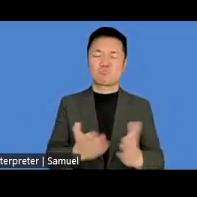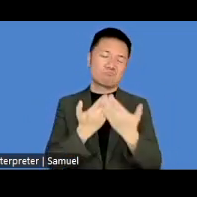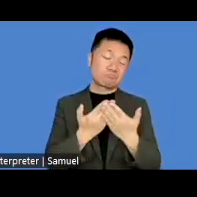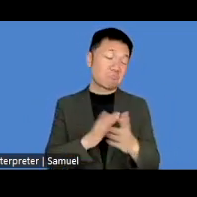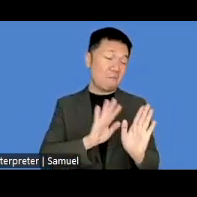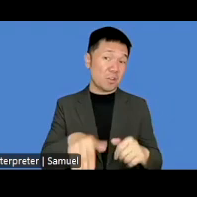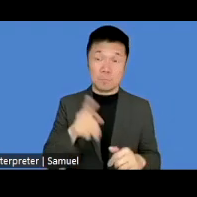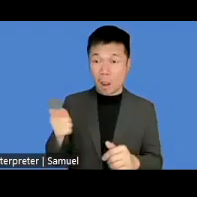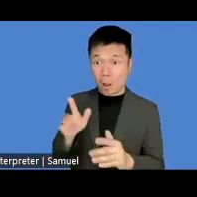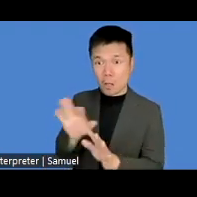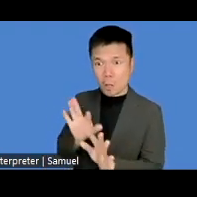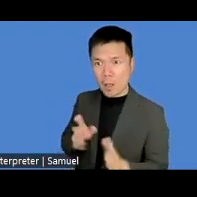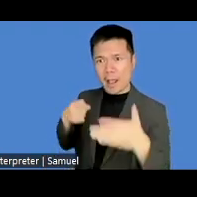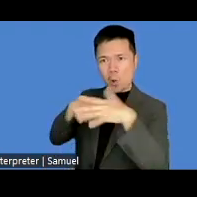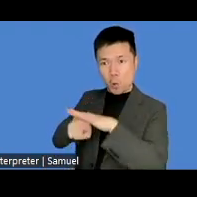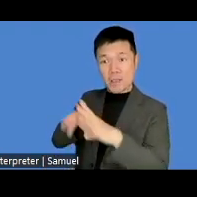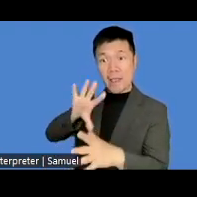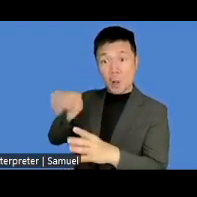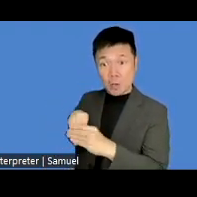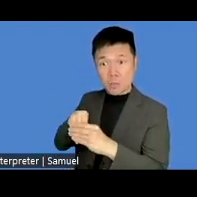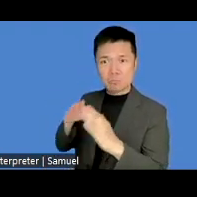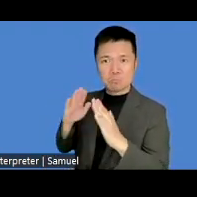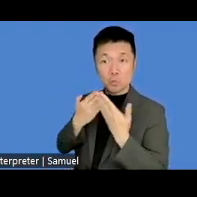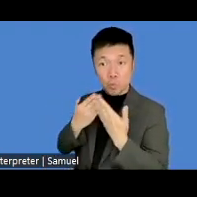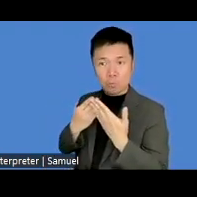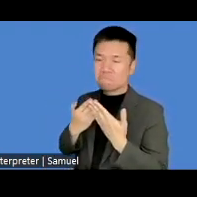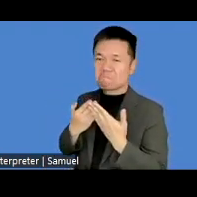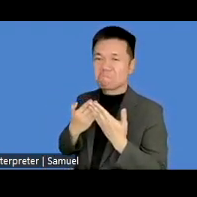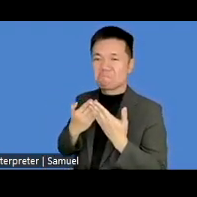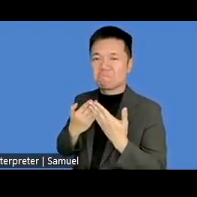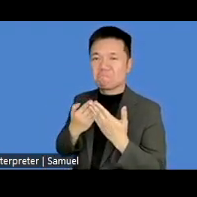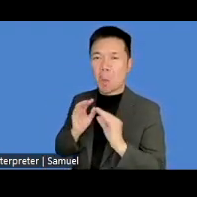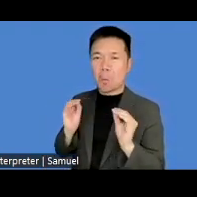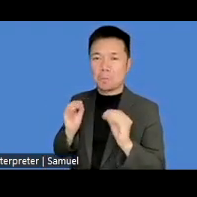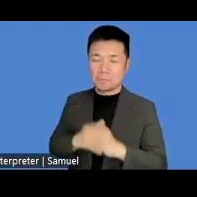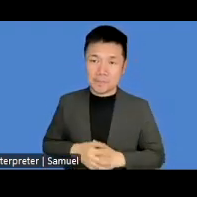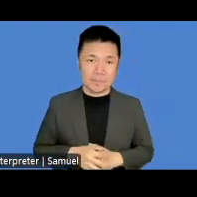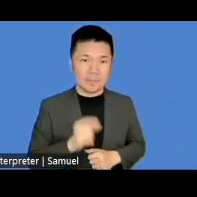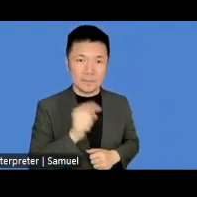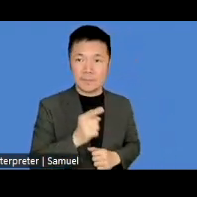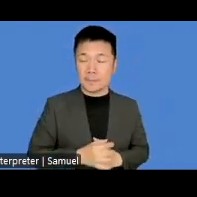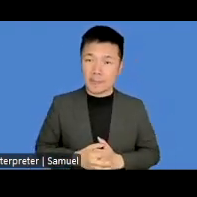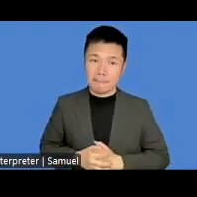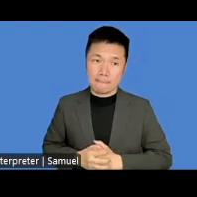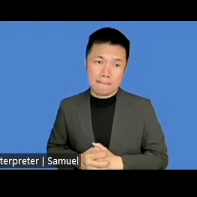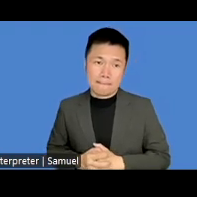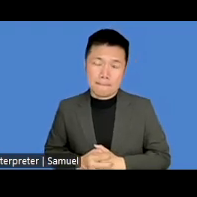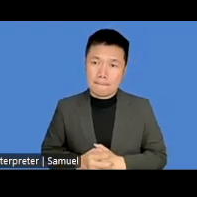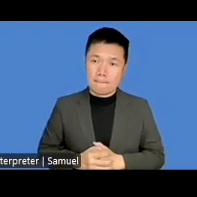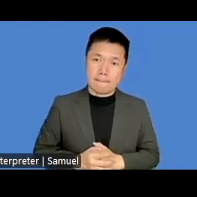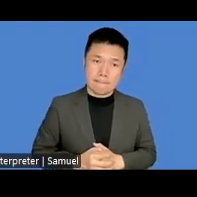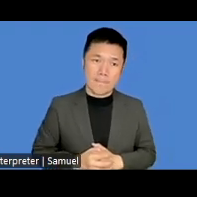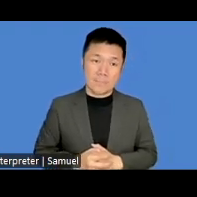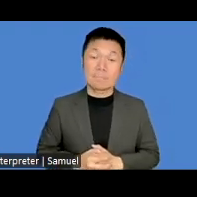the one community services for mental health and addictions, and the